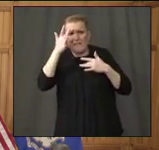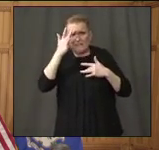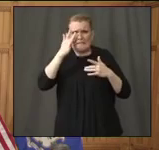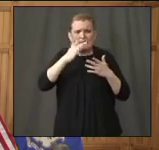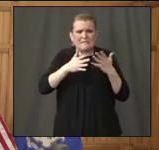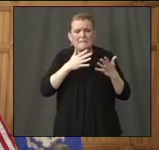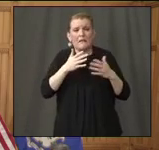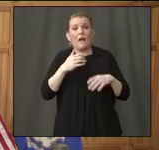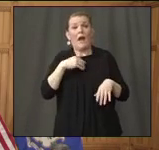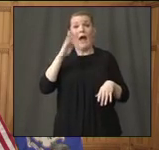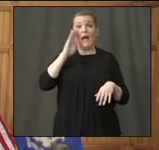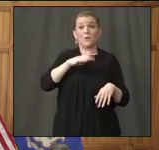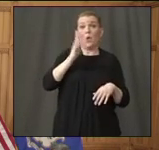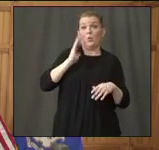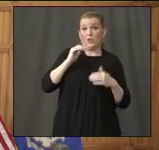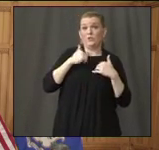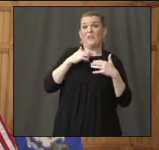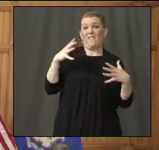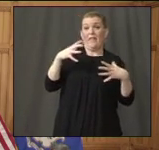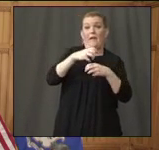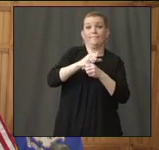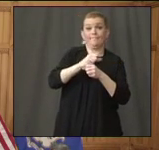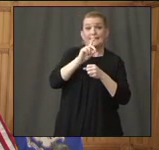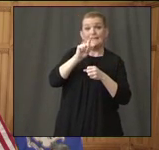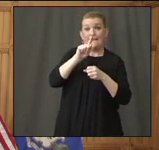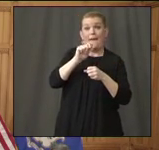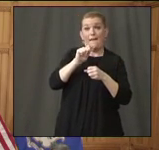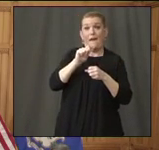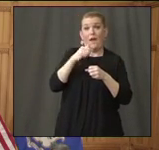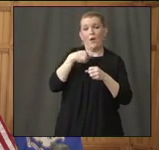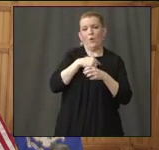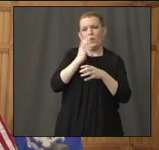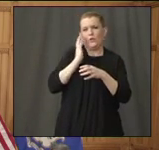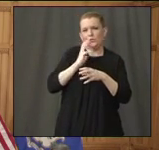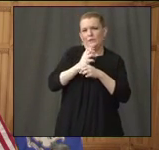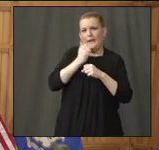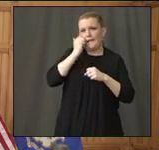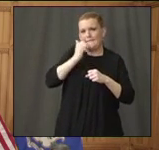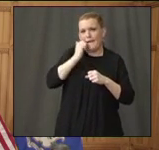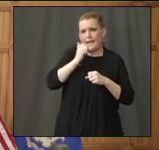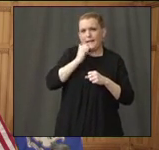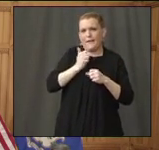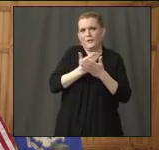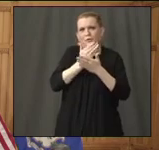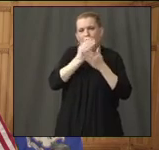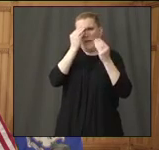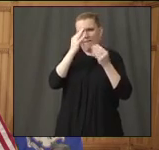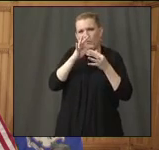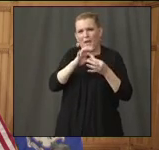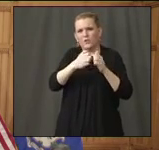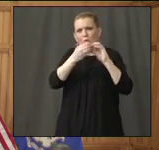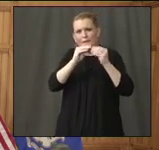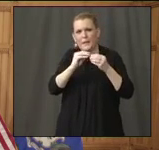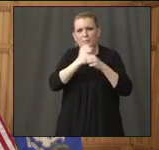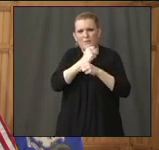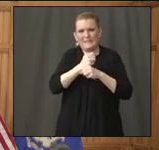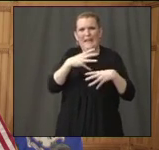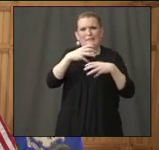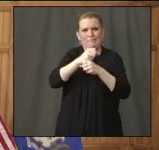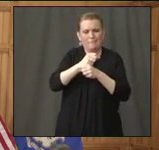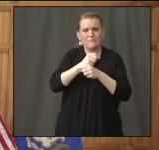don't get anymore, and I know that there's supposed to be something more robust coming down the line, but can somebody talk to some of the